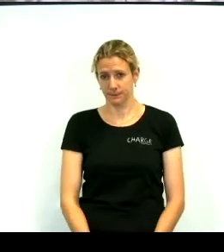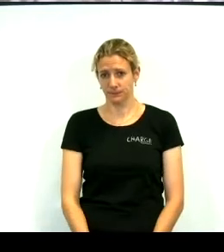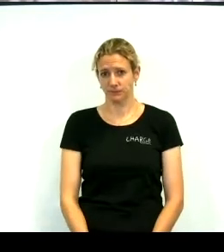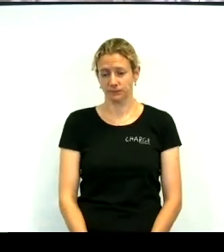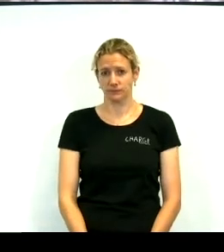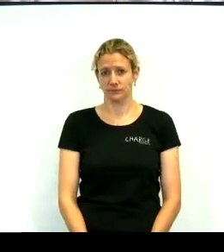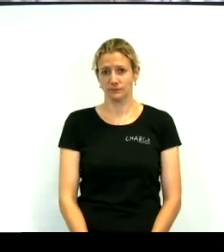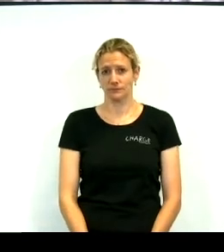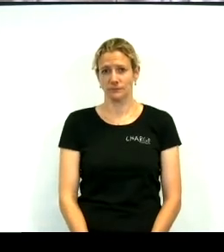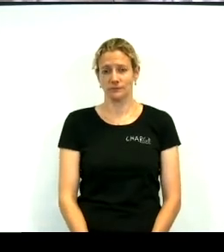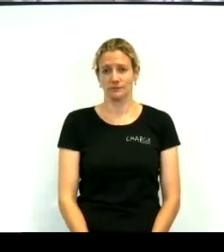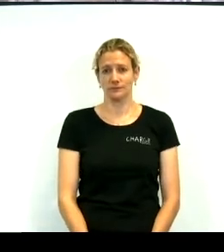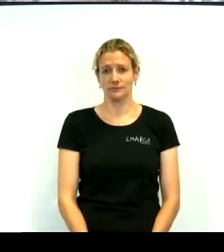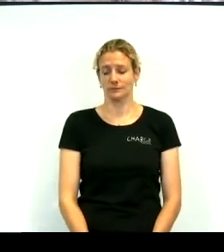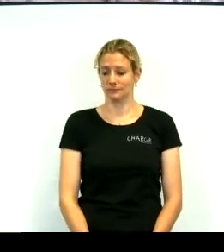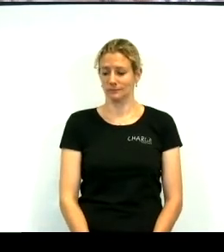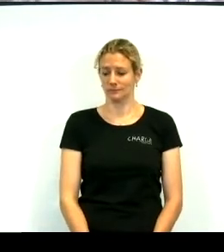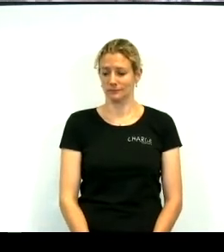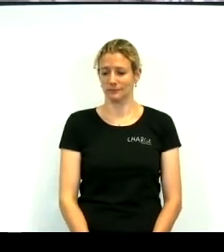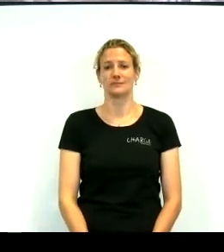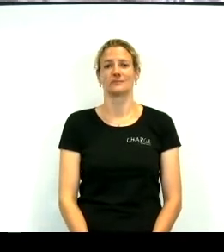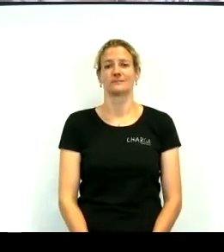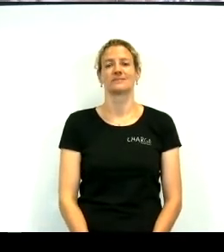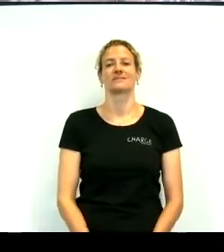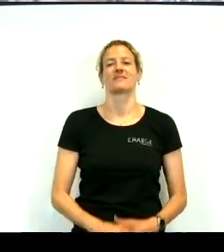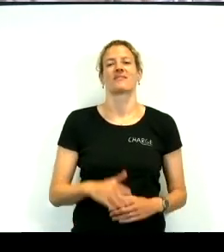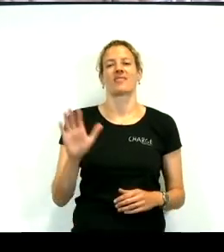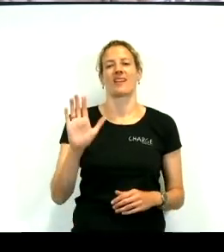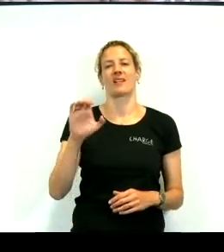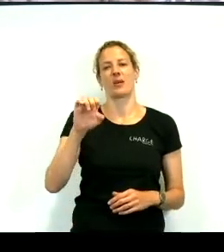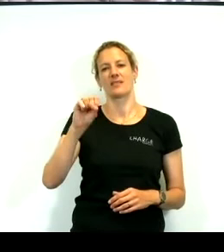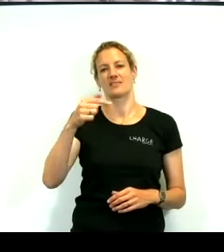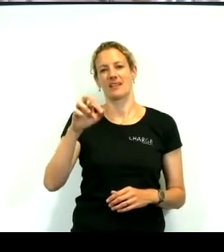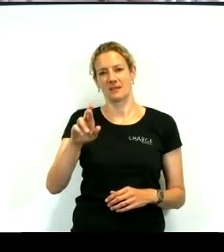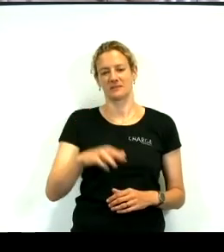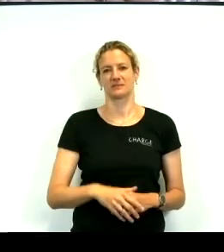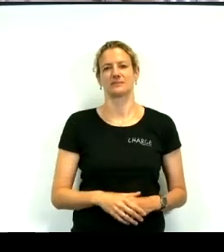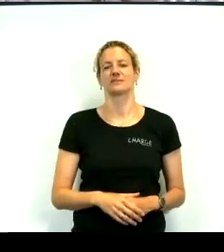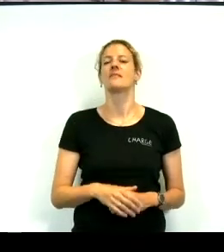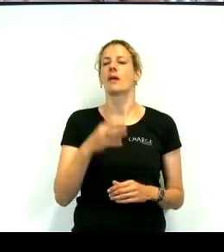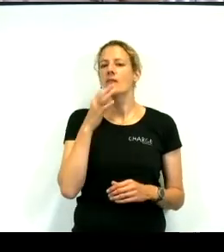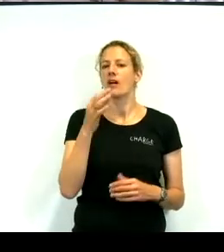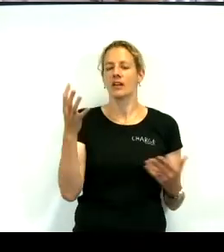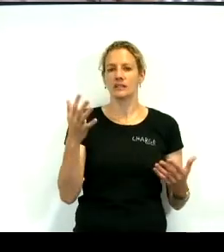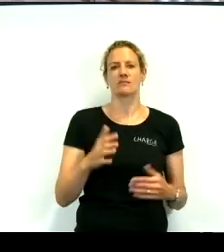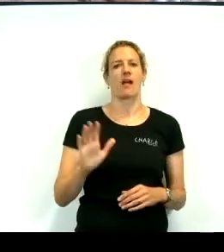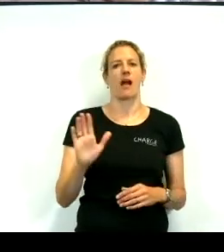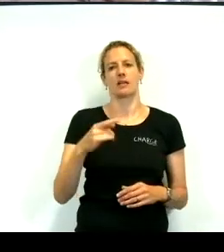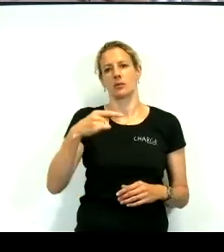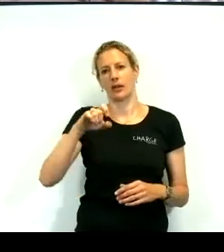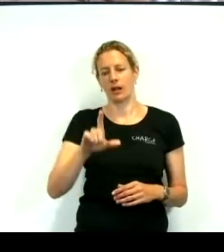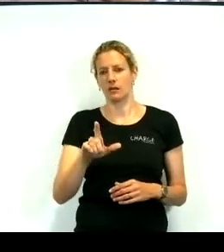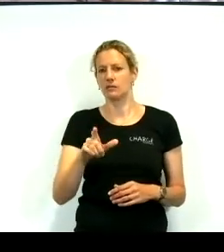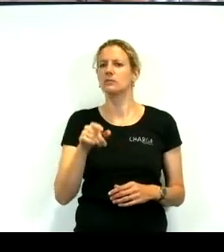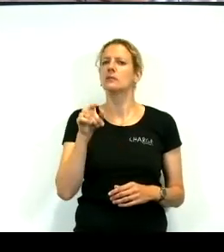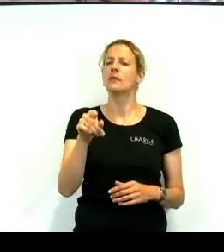Okay. So, hi, Esther. Can you tell something about how you use social stories in